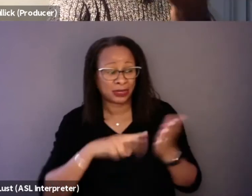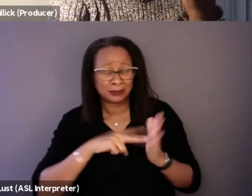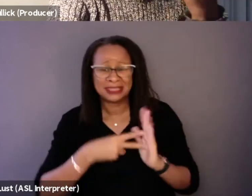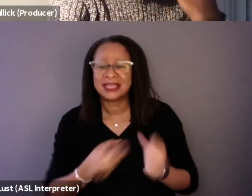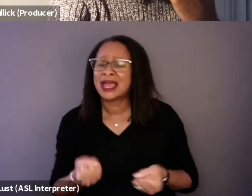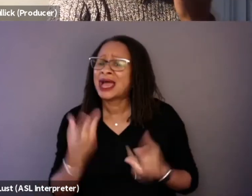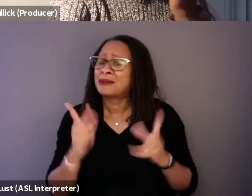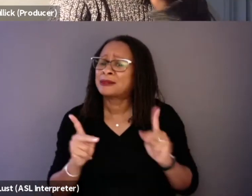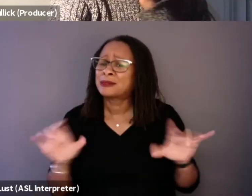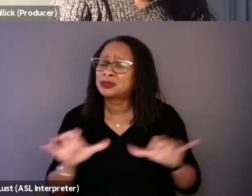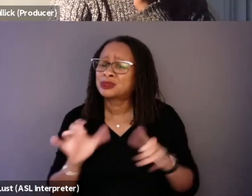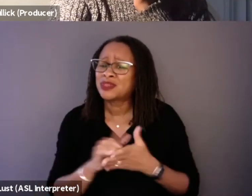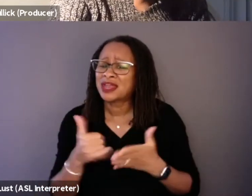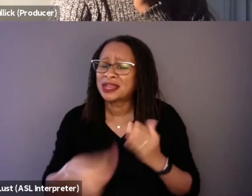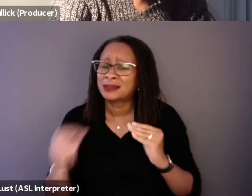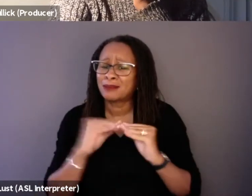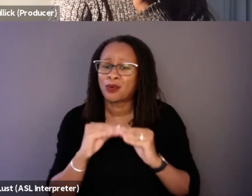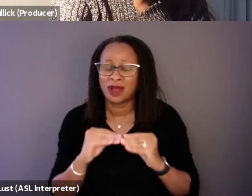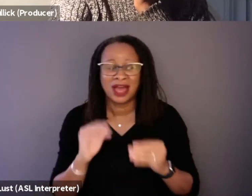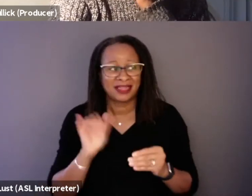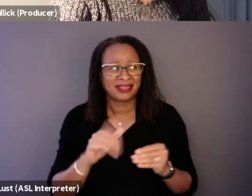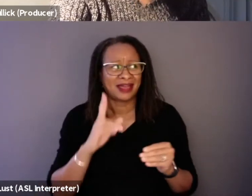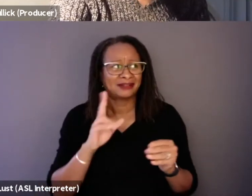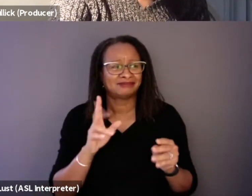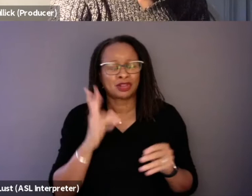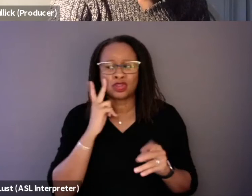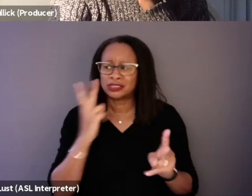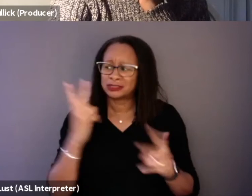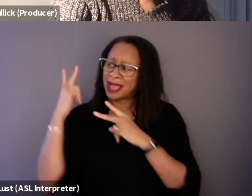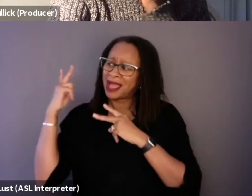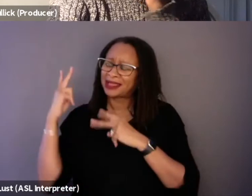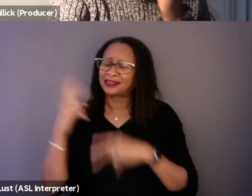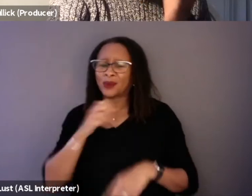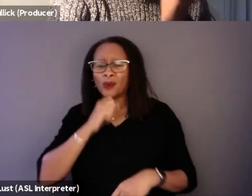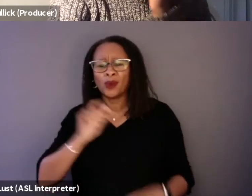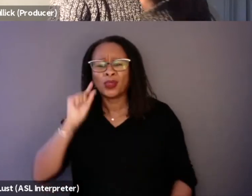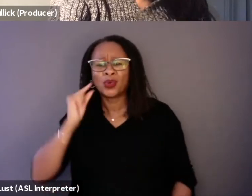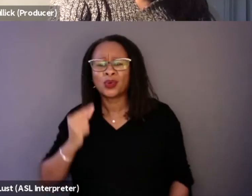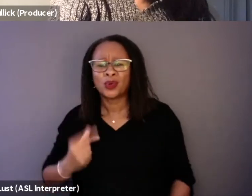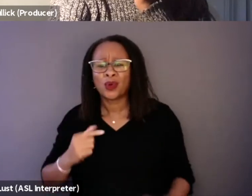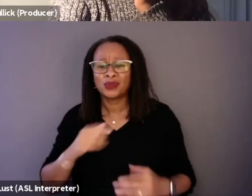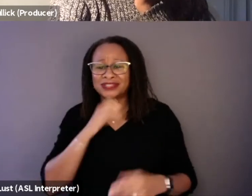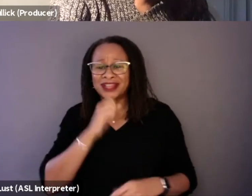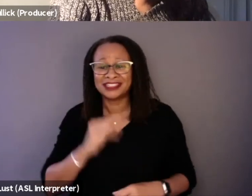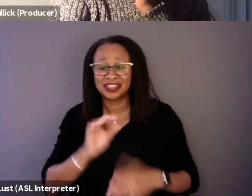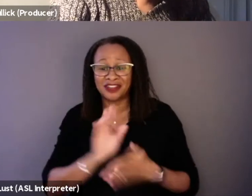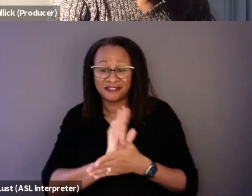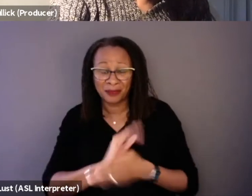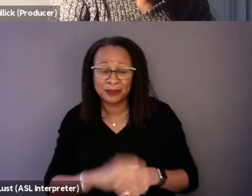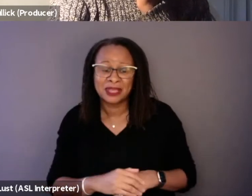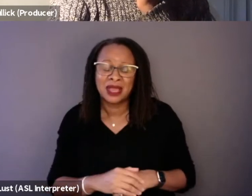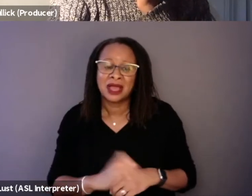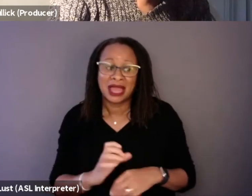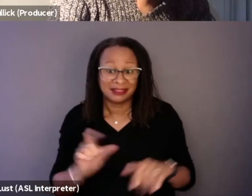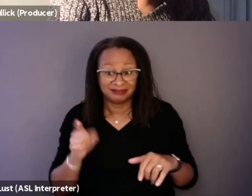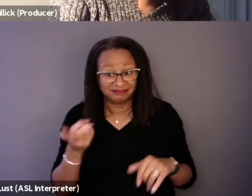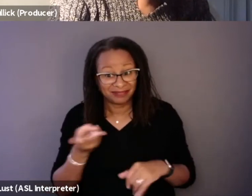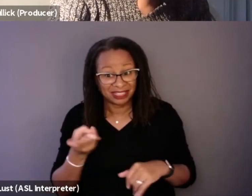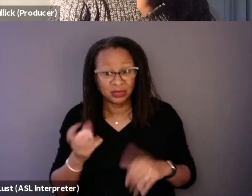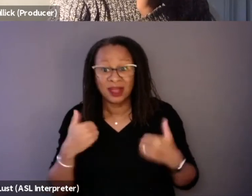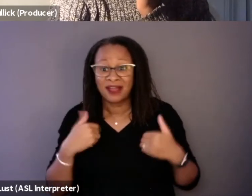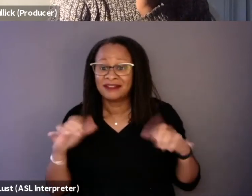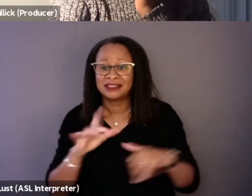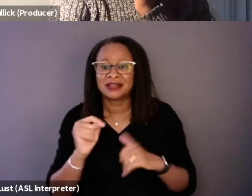That harkens to a golden age of what we look at as the kind of documentaries that inspire us. And they've done that. And then to have